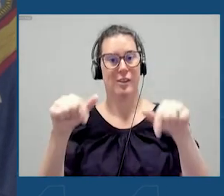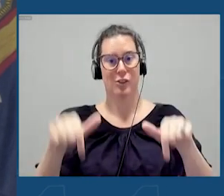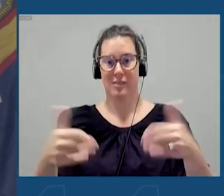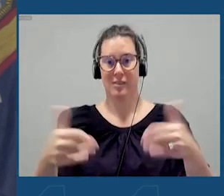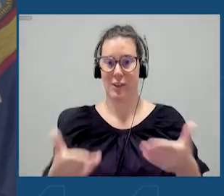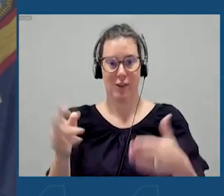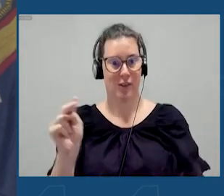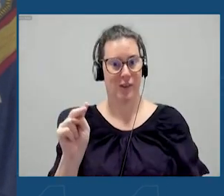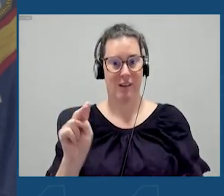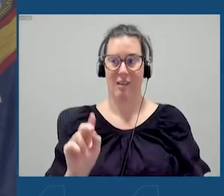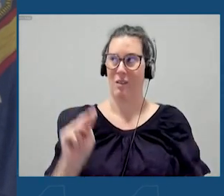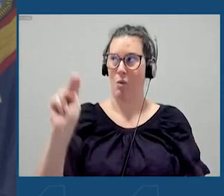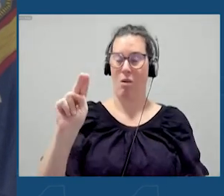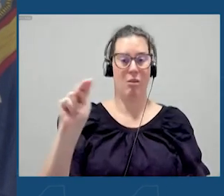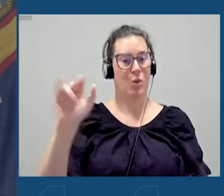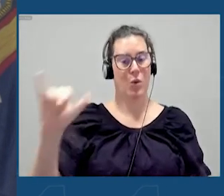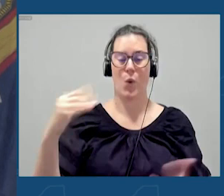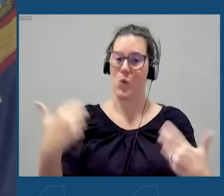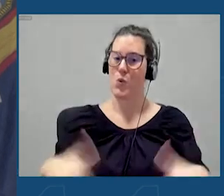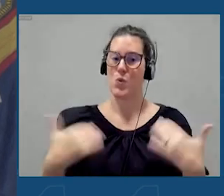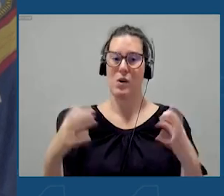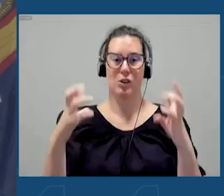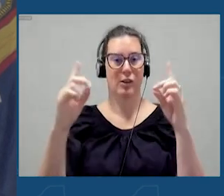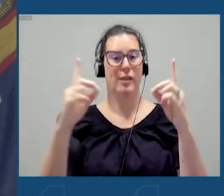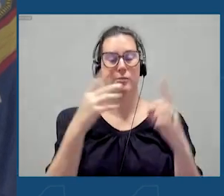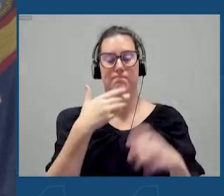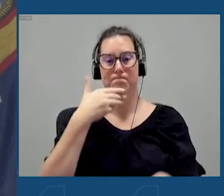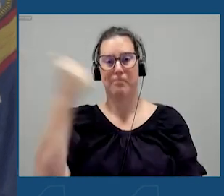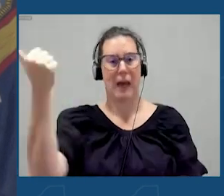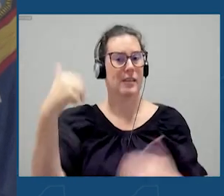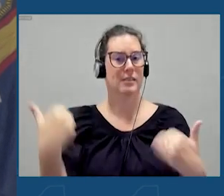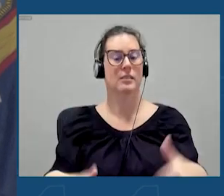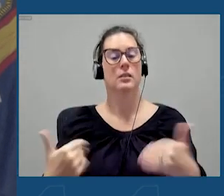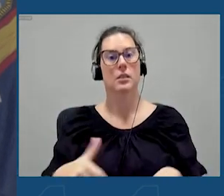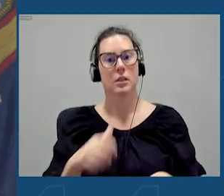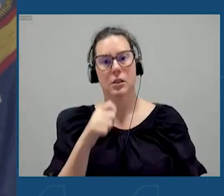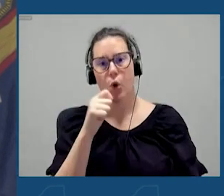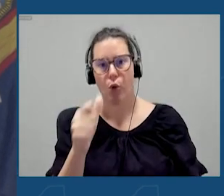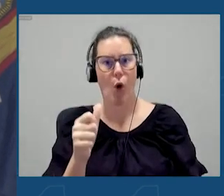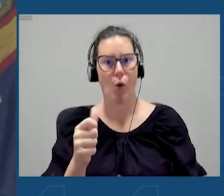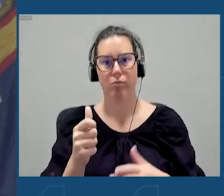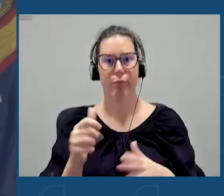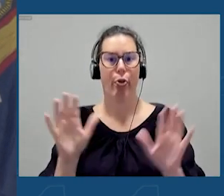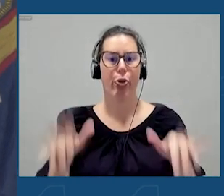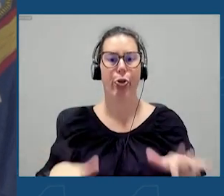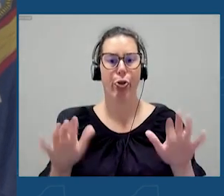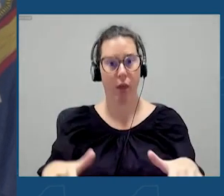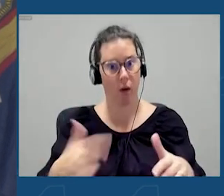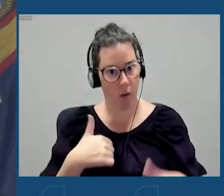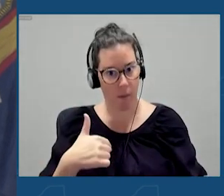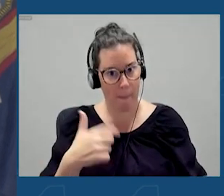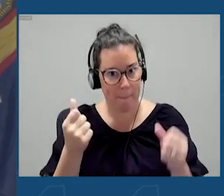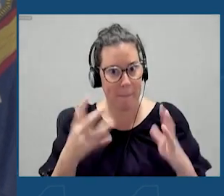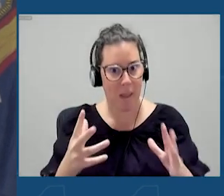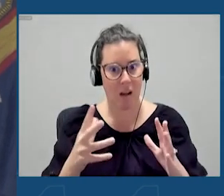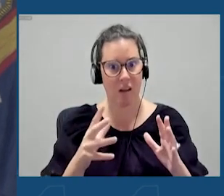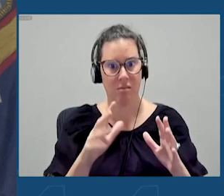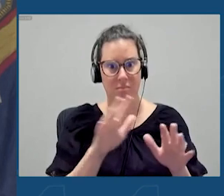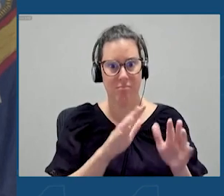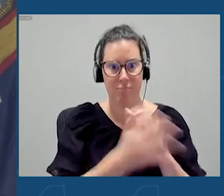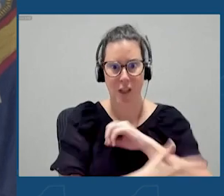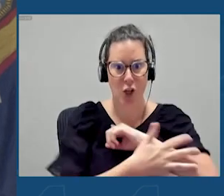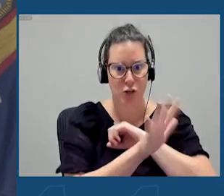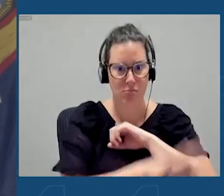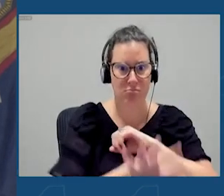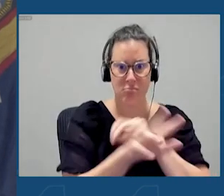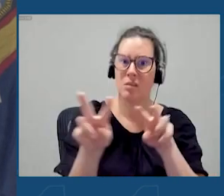here in upstate New York. Don't take that for granted. Don't take that for granted at all. We are the envy of many parts of this country. And